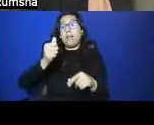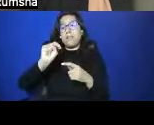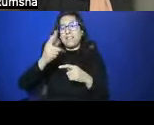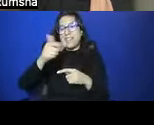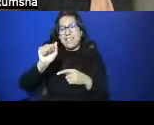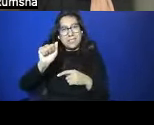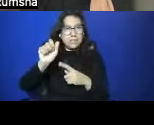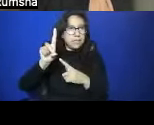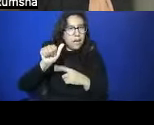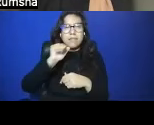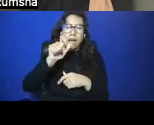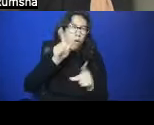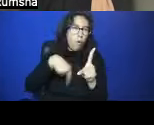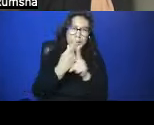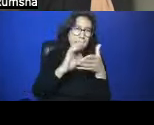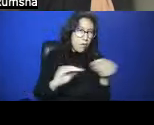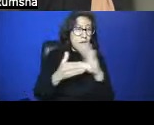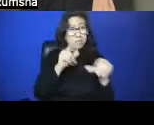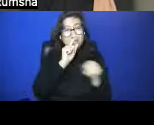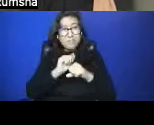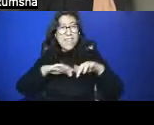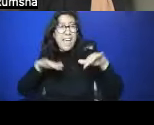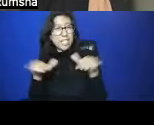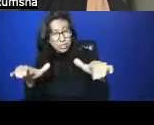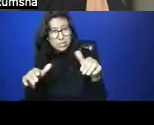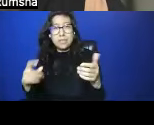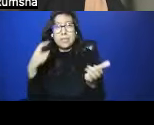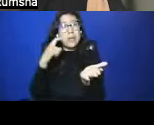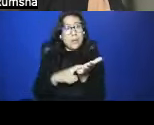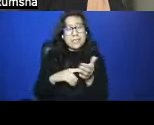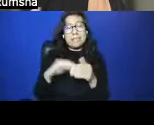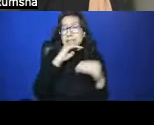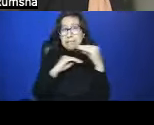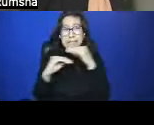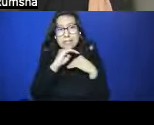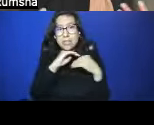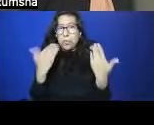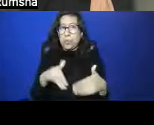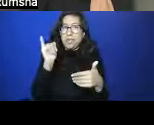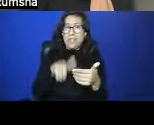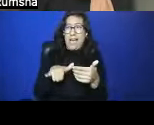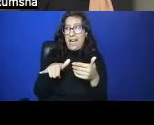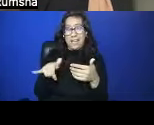an action. So while conversations related to disinformation can be very privileged and